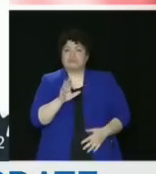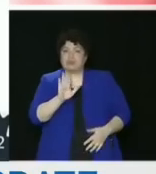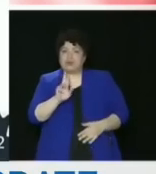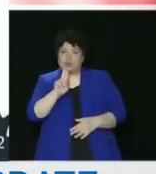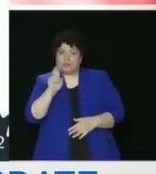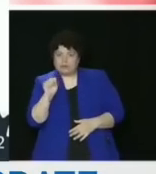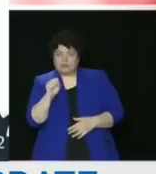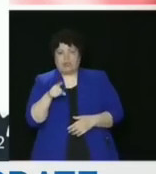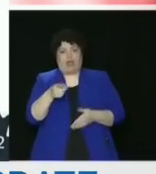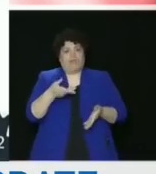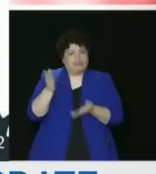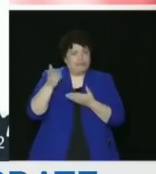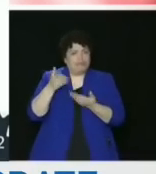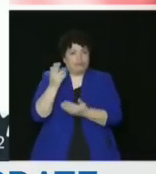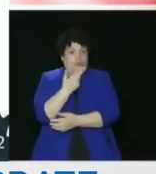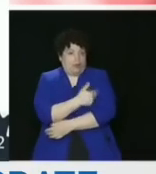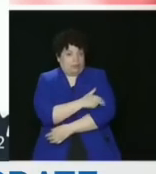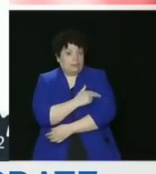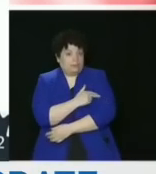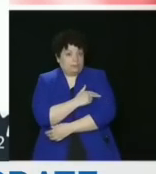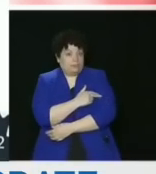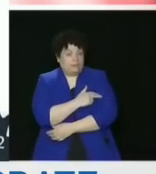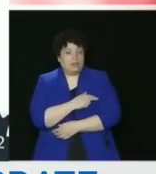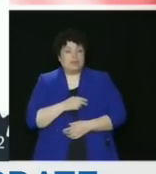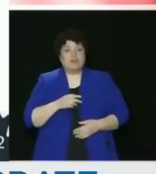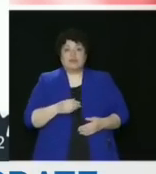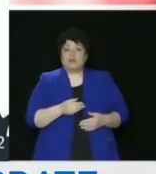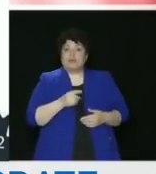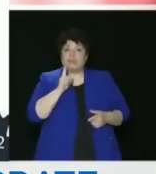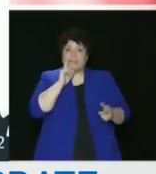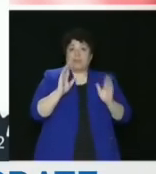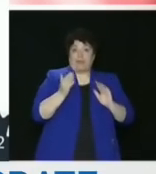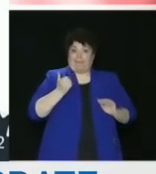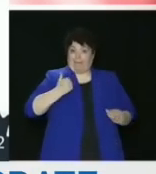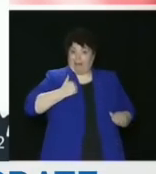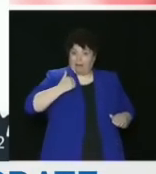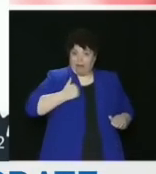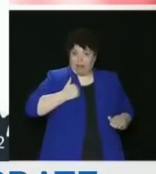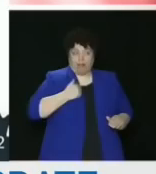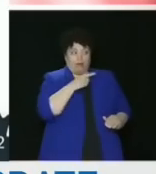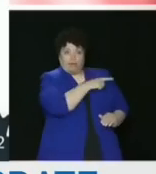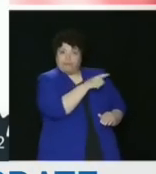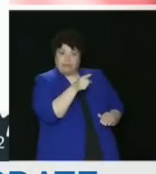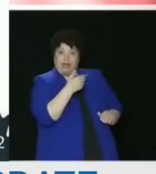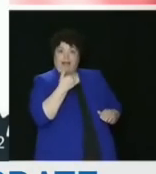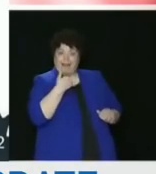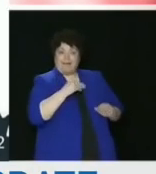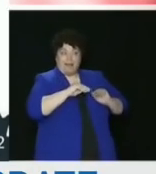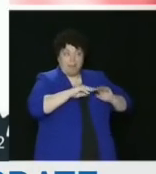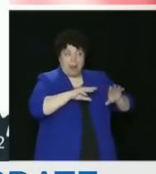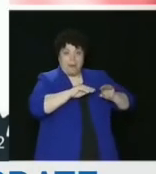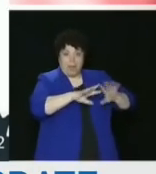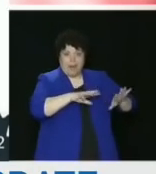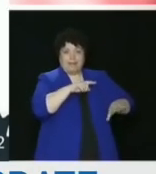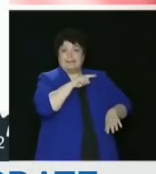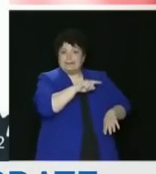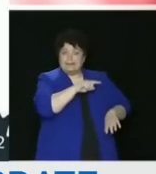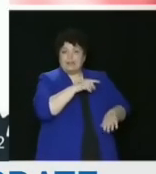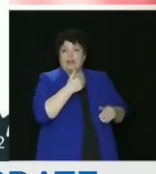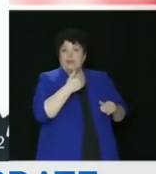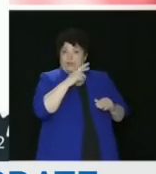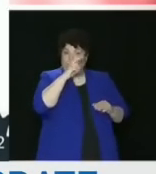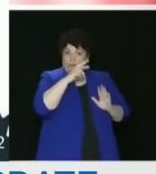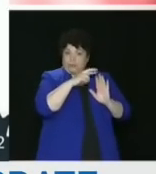counts and hospitalizations. In heavily impacted areas of Canada, a cautious and careful lifting of